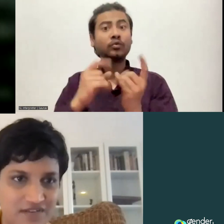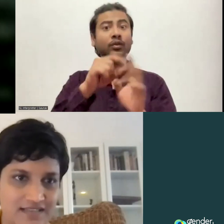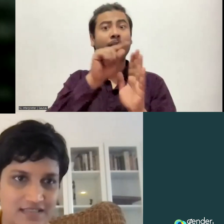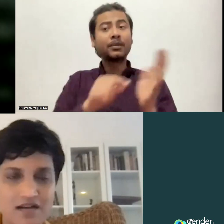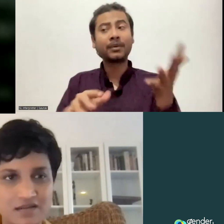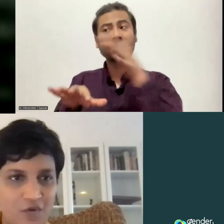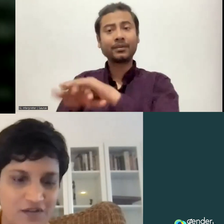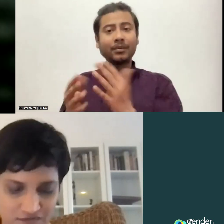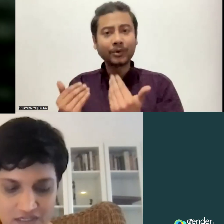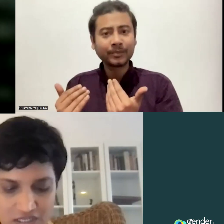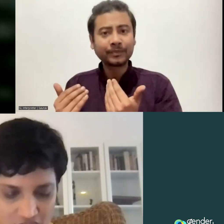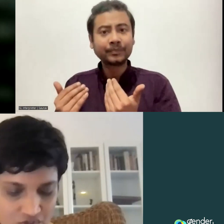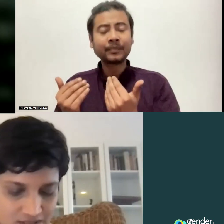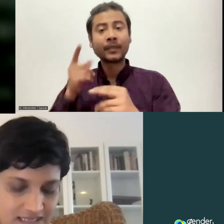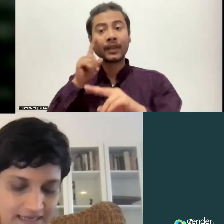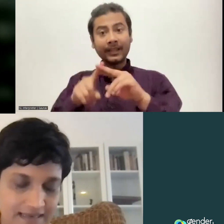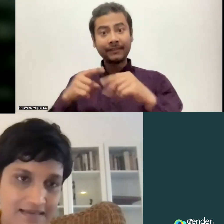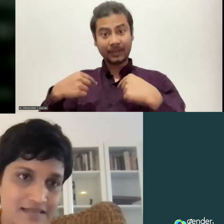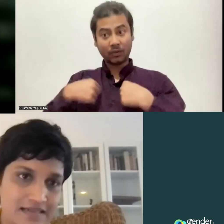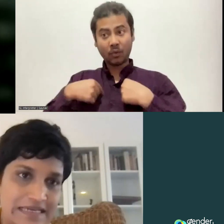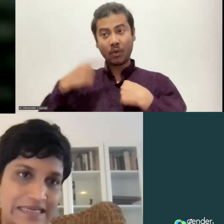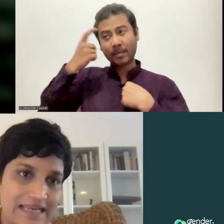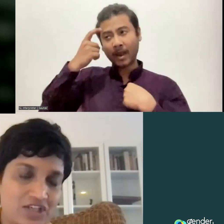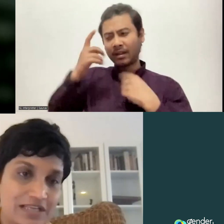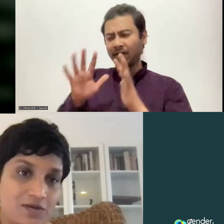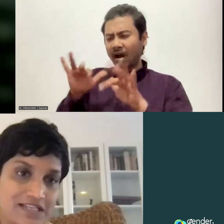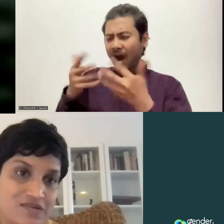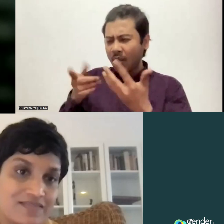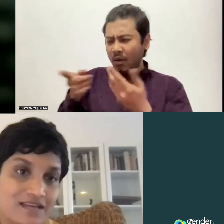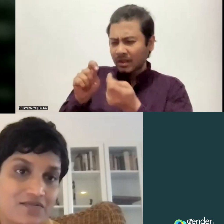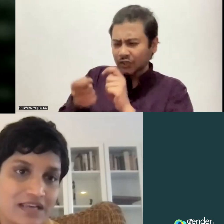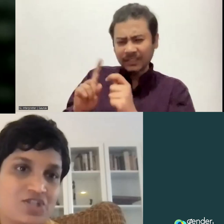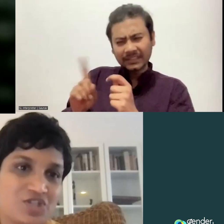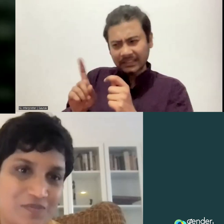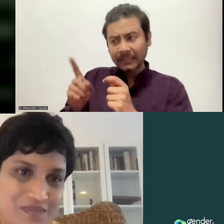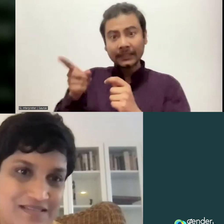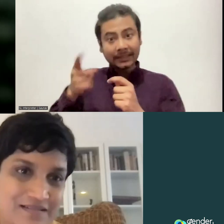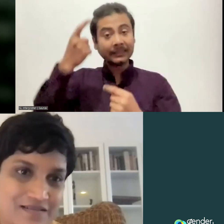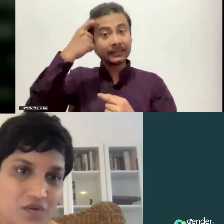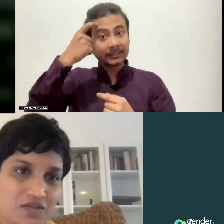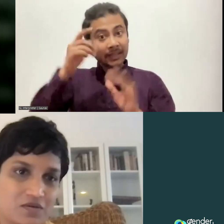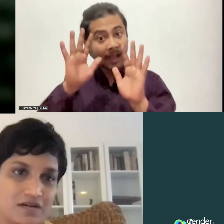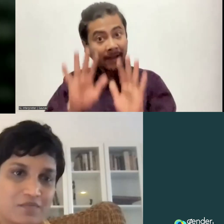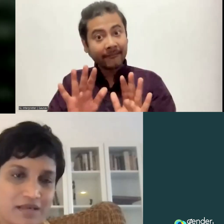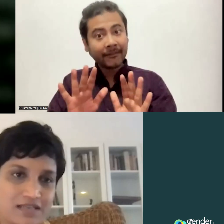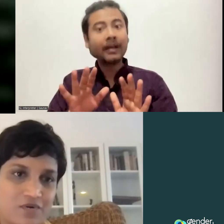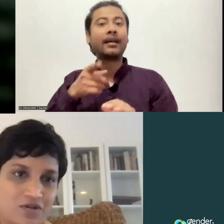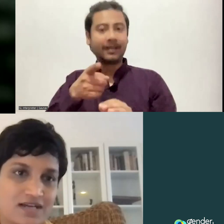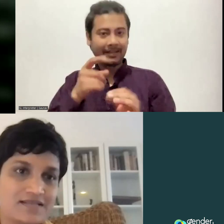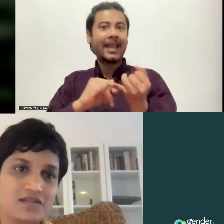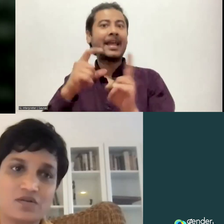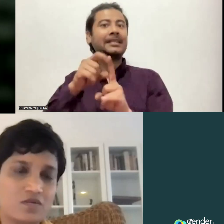what defines the starting point of social design. And it actually looks at strengthening relationships. So when you're